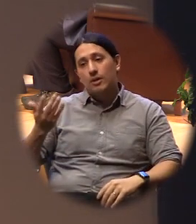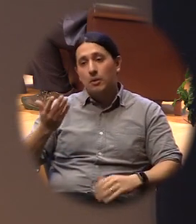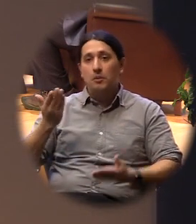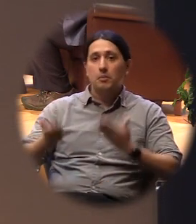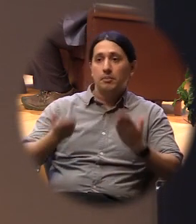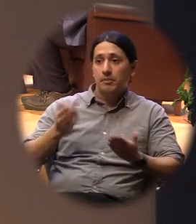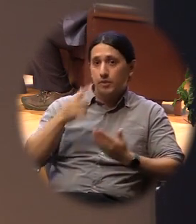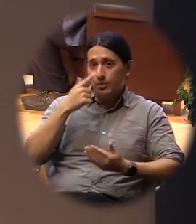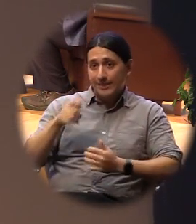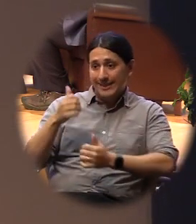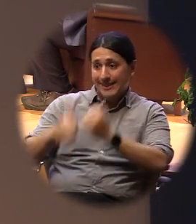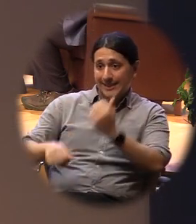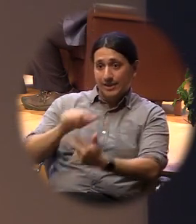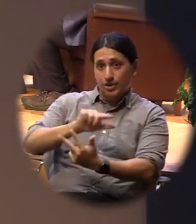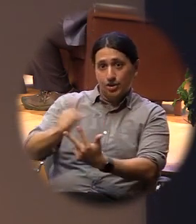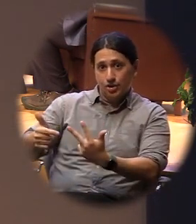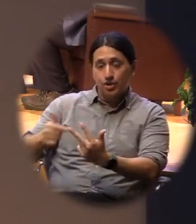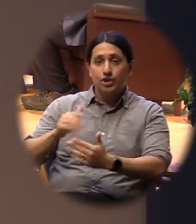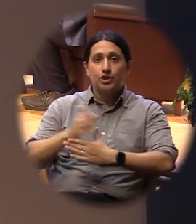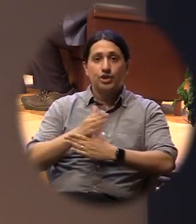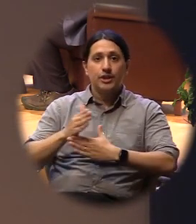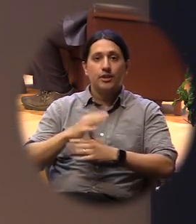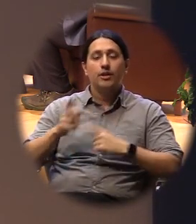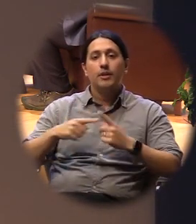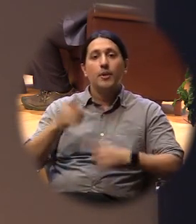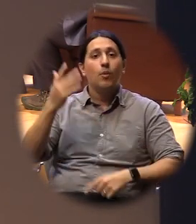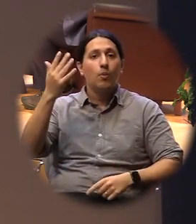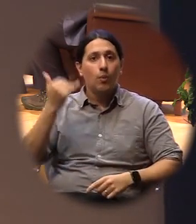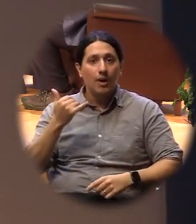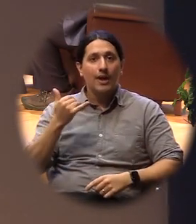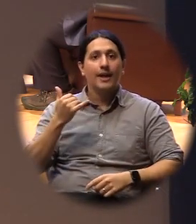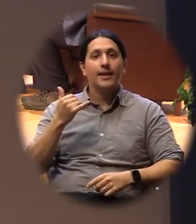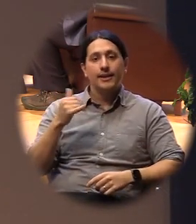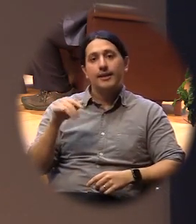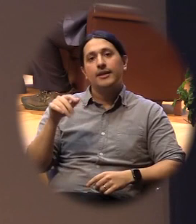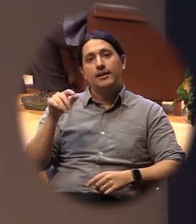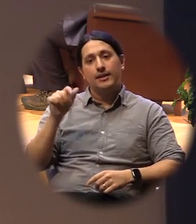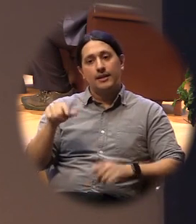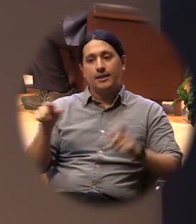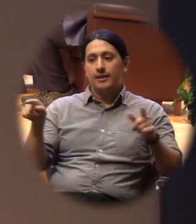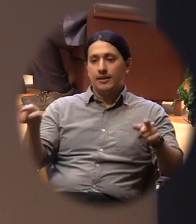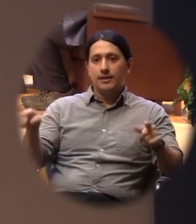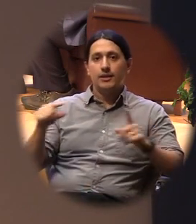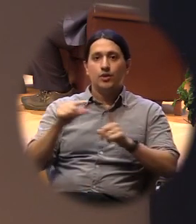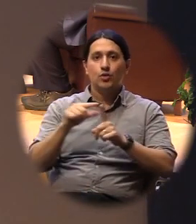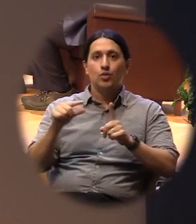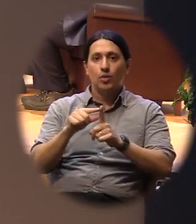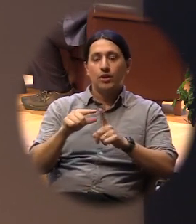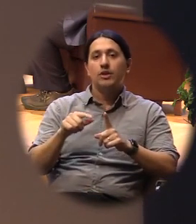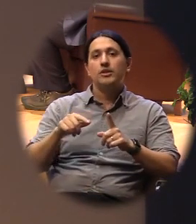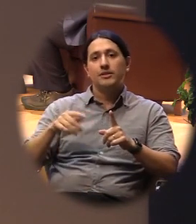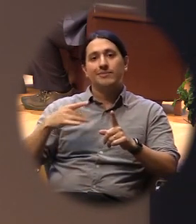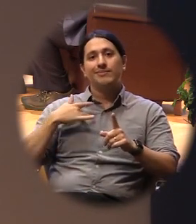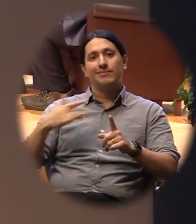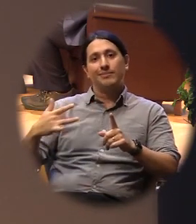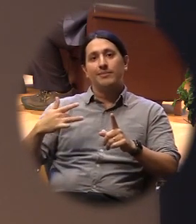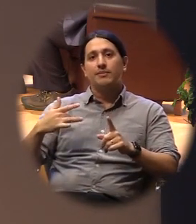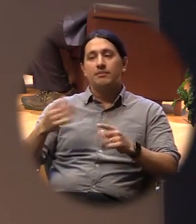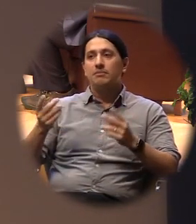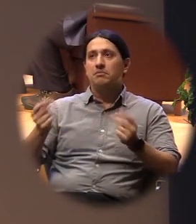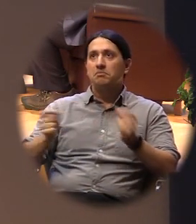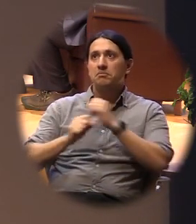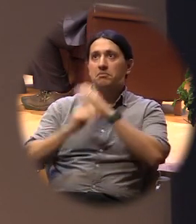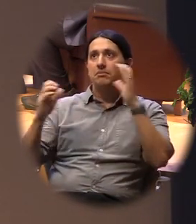share a bit about um why these terms do defy easy categorization from your